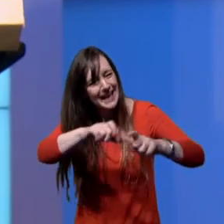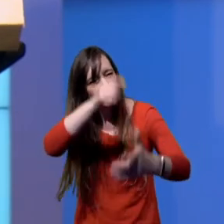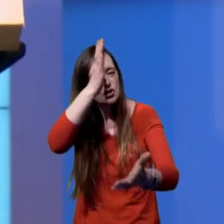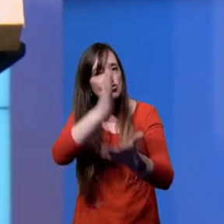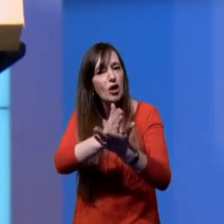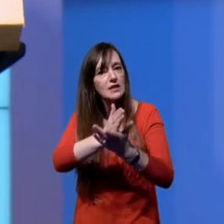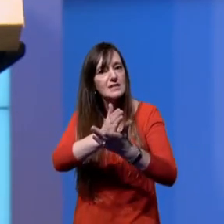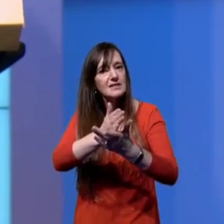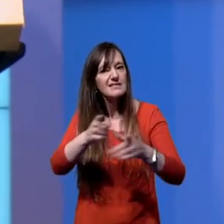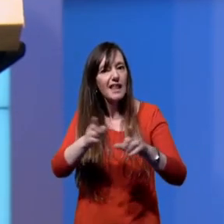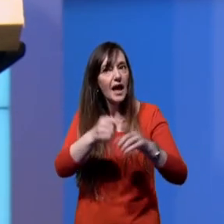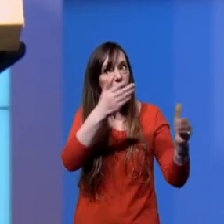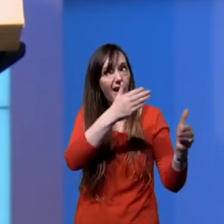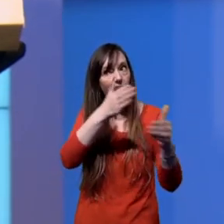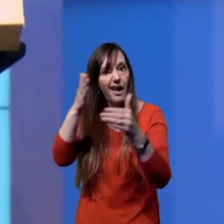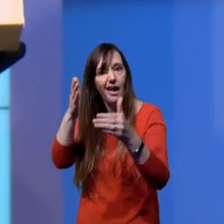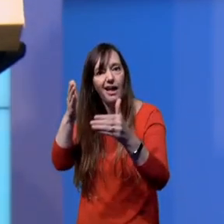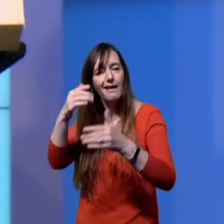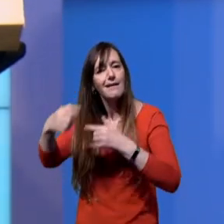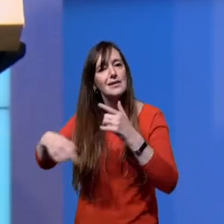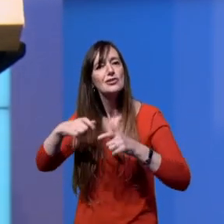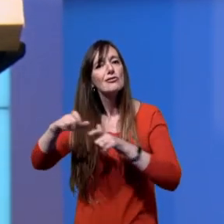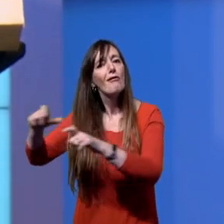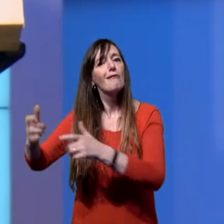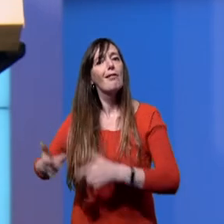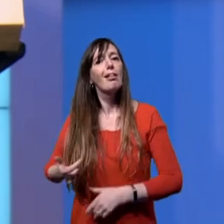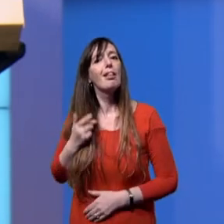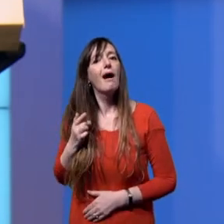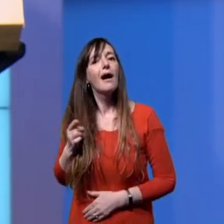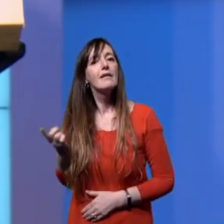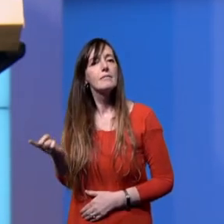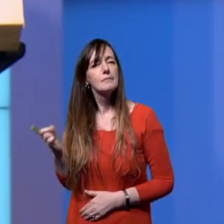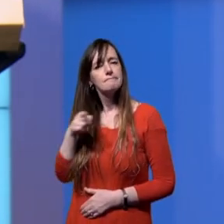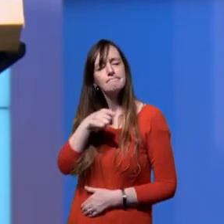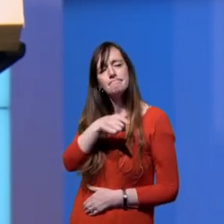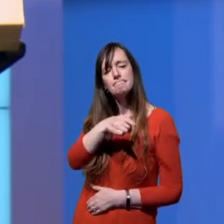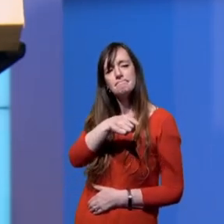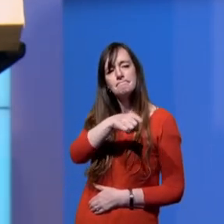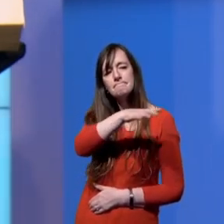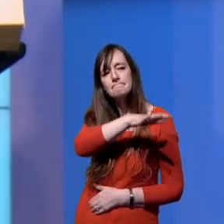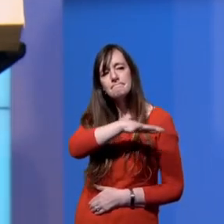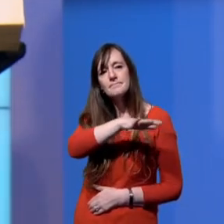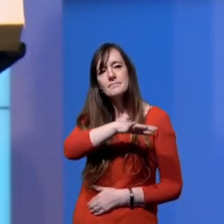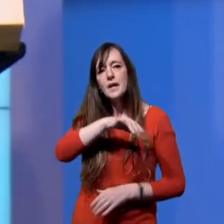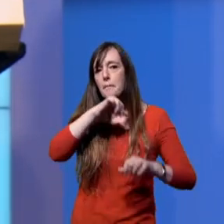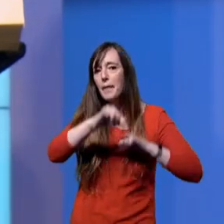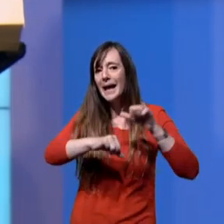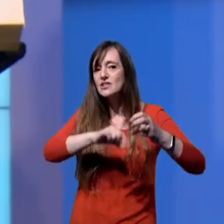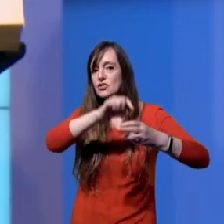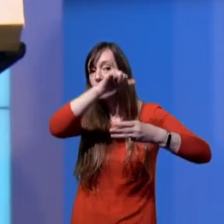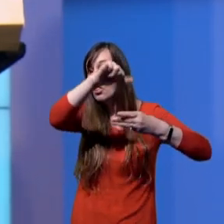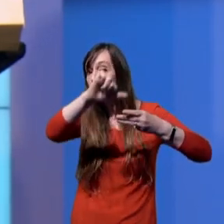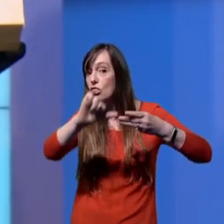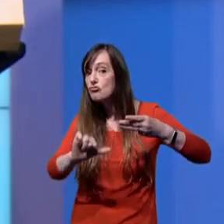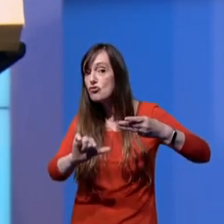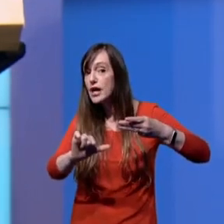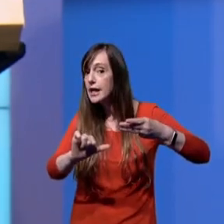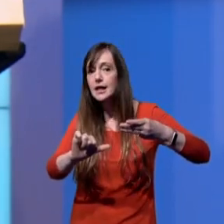to eternal life. But for Smyrna, the pattern changes. There is